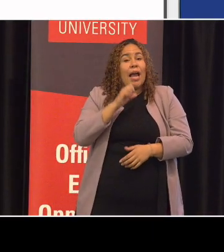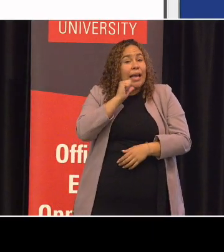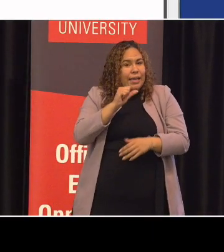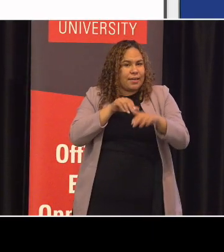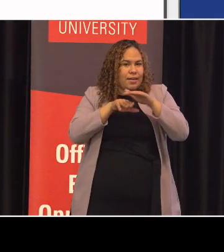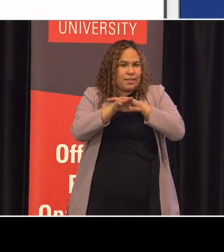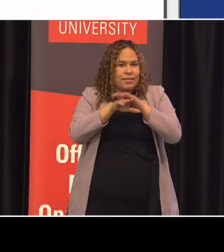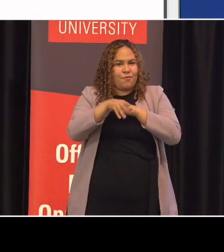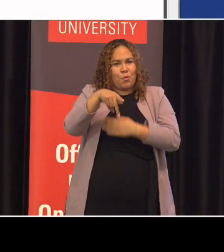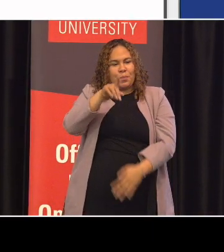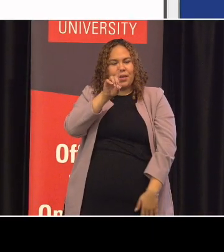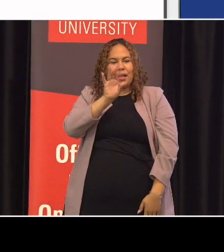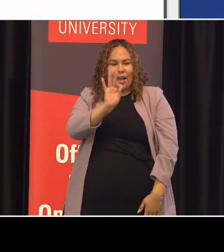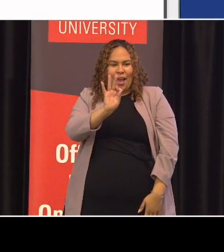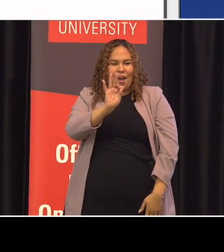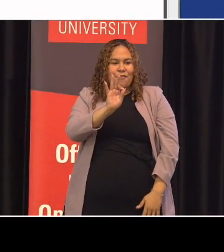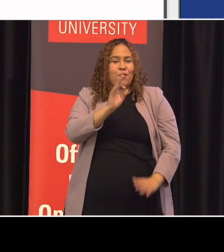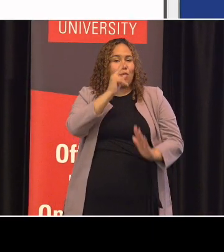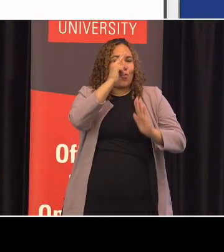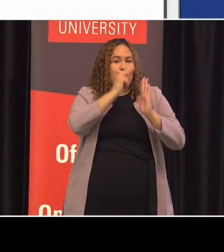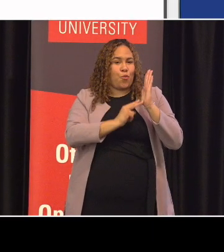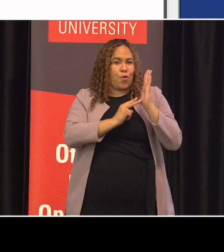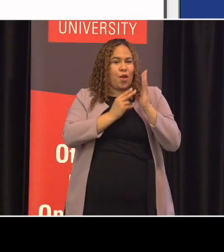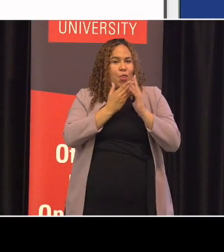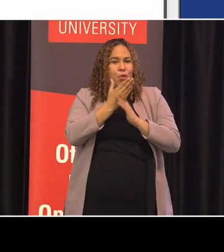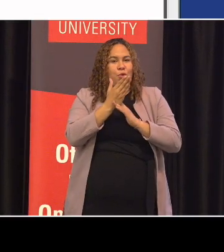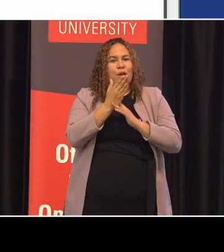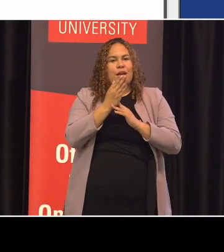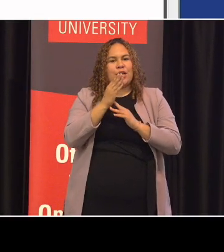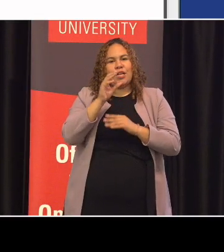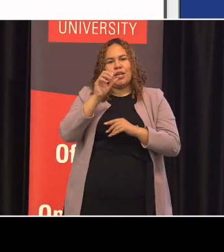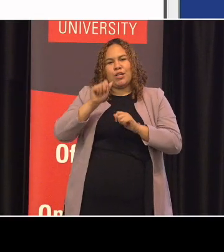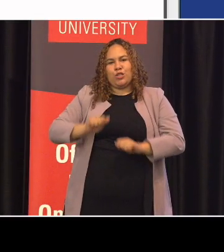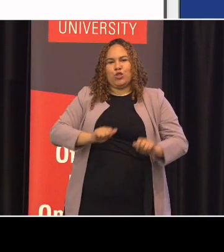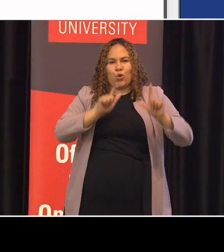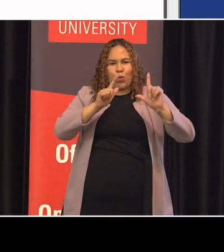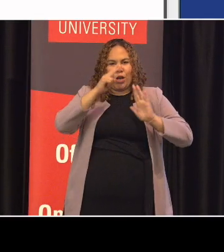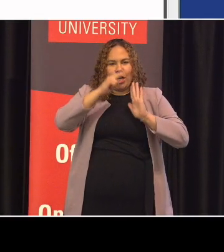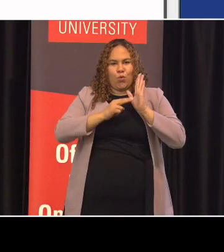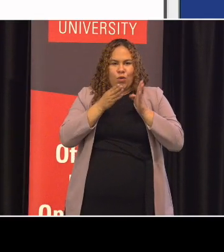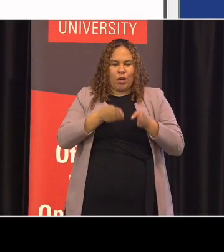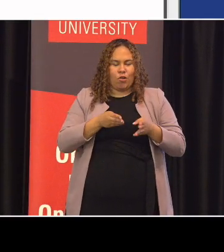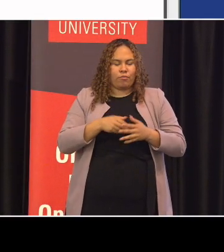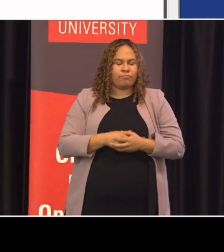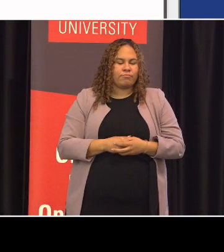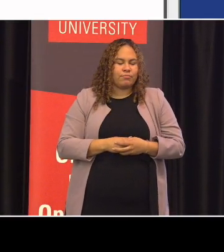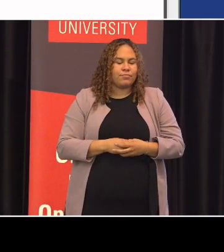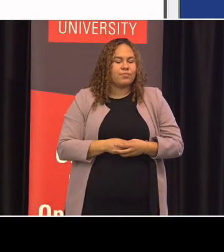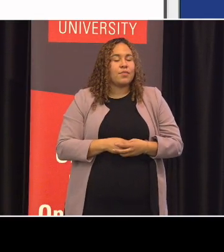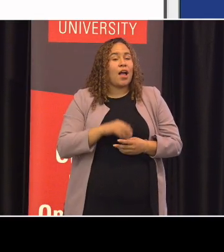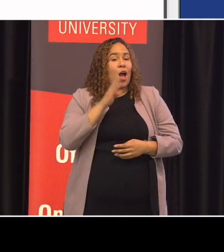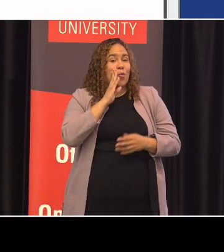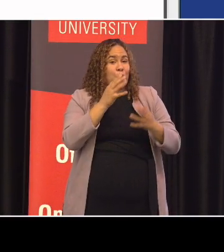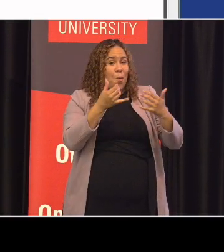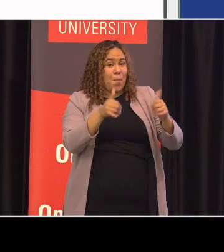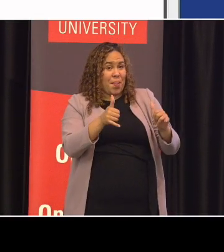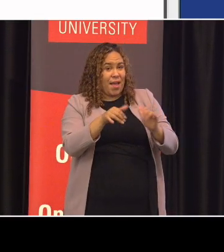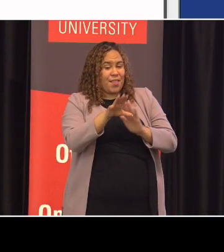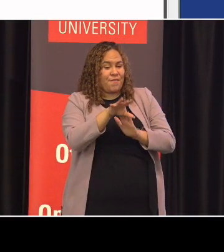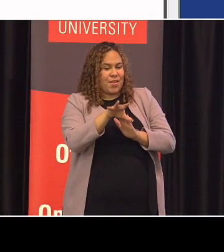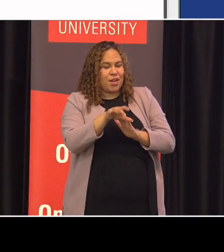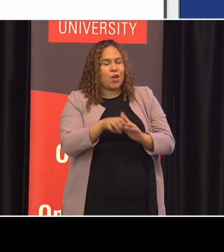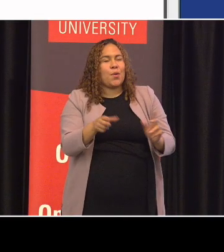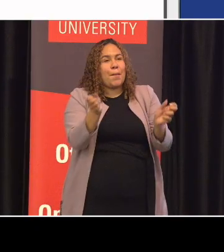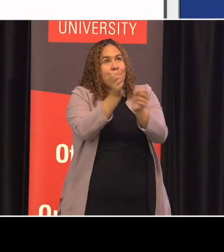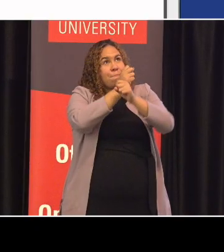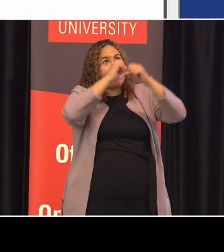inaccessible PDF being read by a screen reader. So I'm going to play the video.